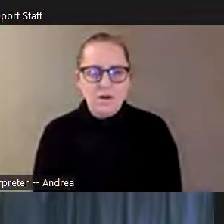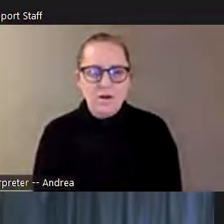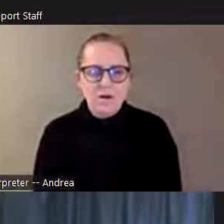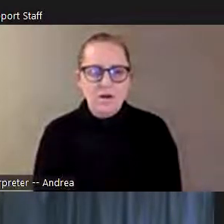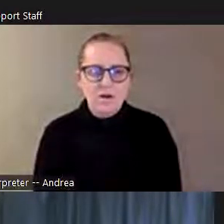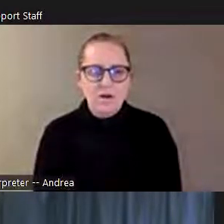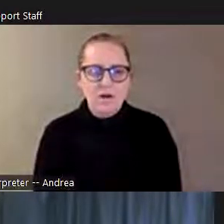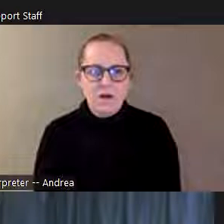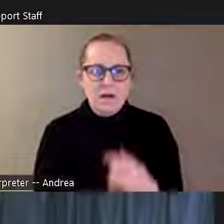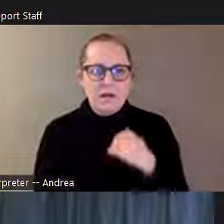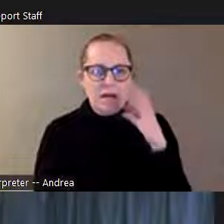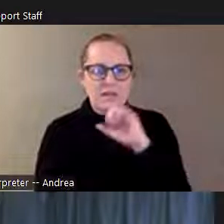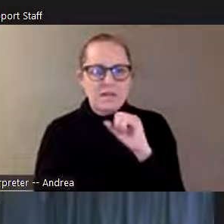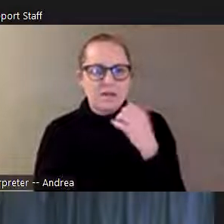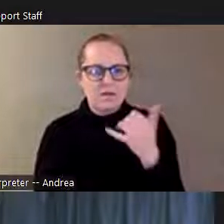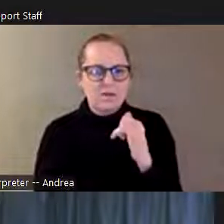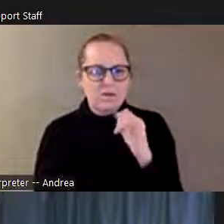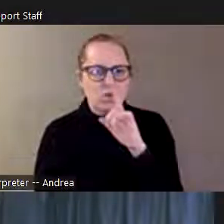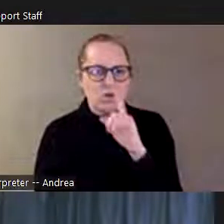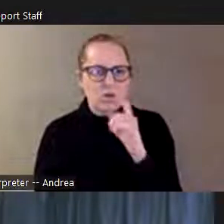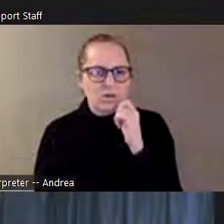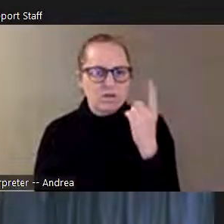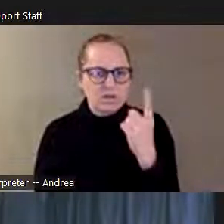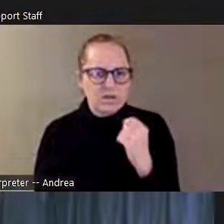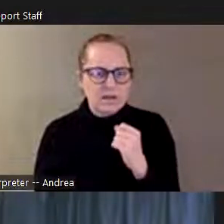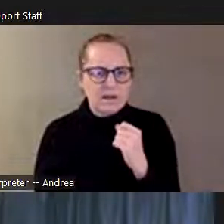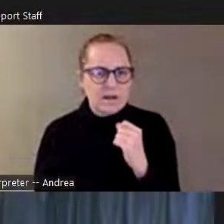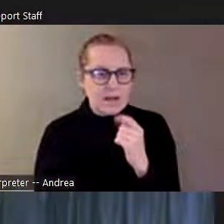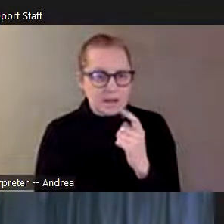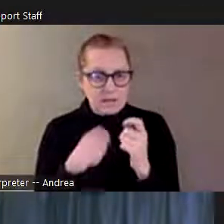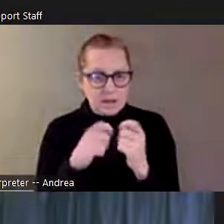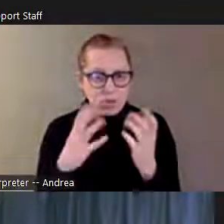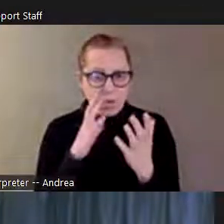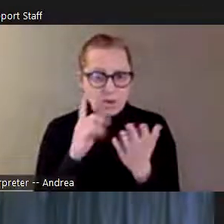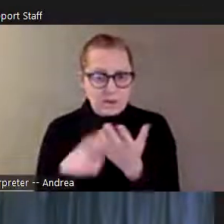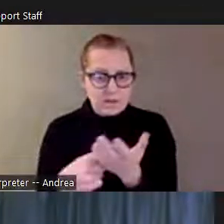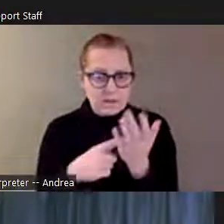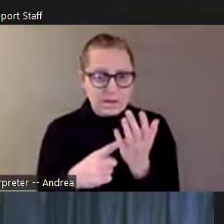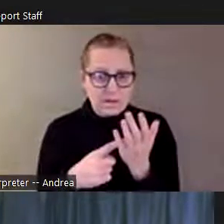I guess I still really don't understand exactly what we're talking about.